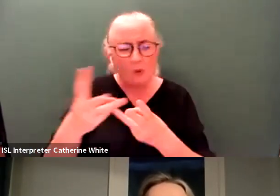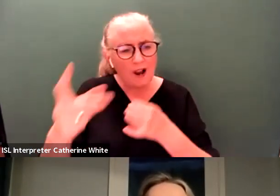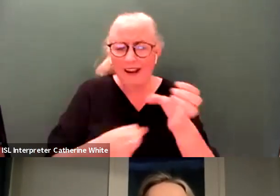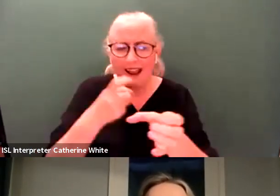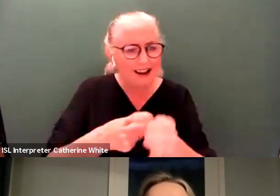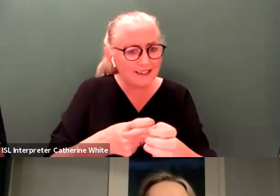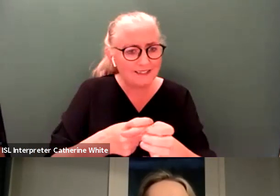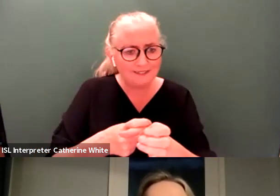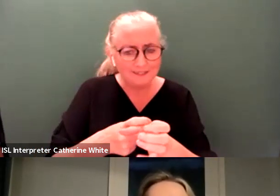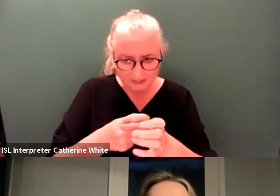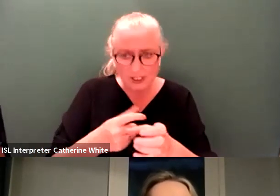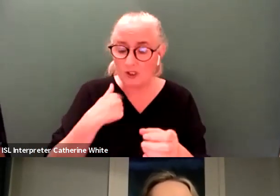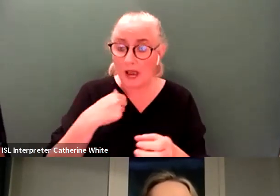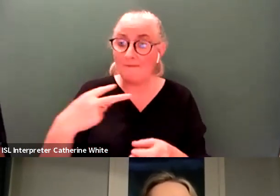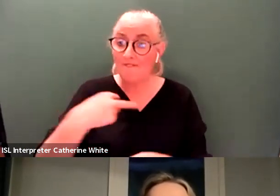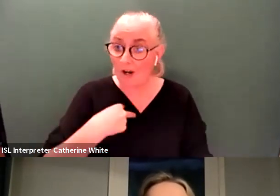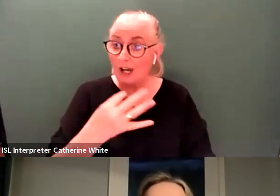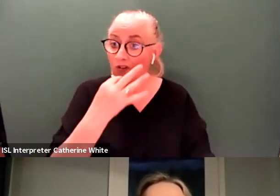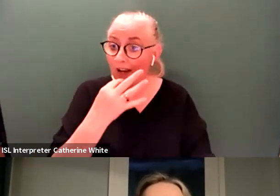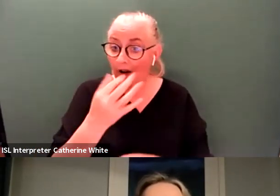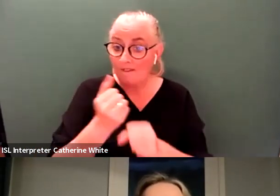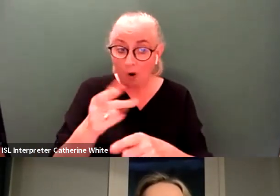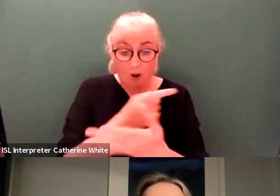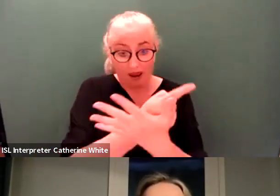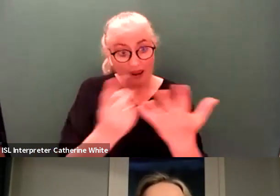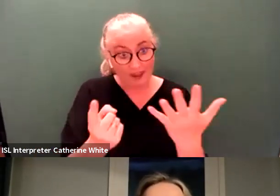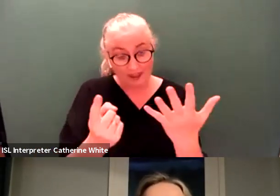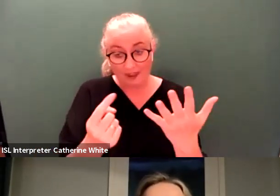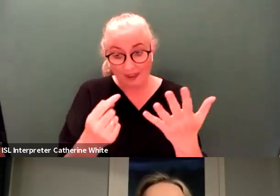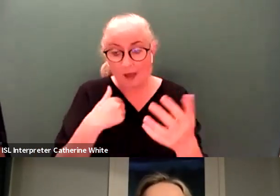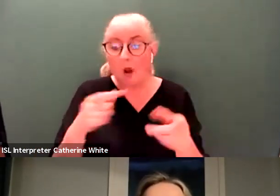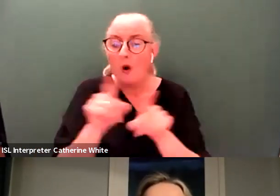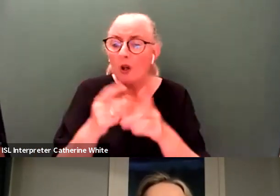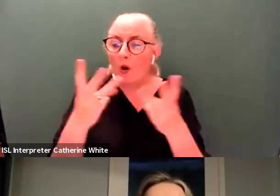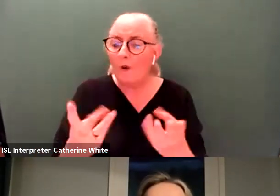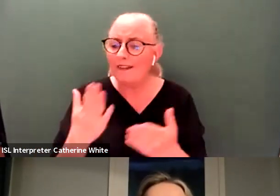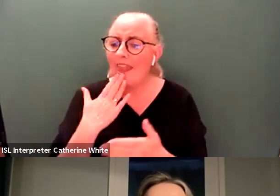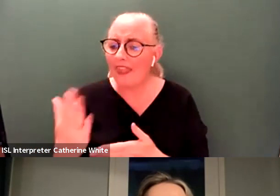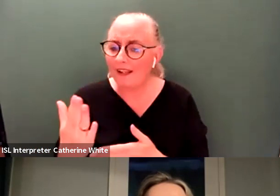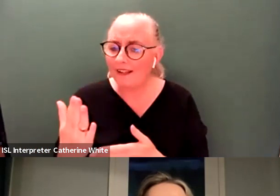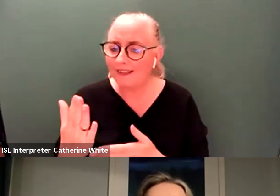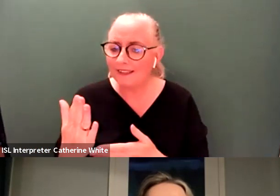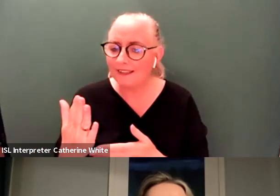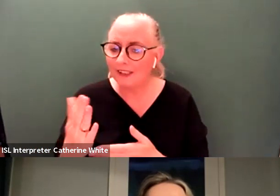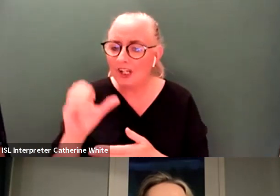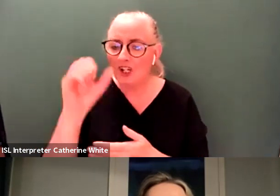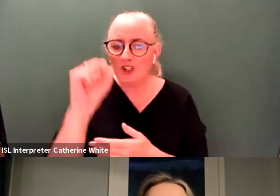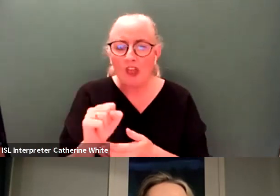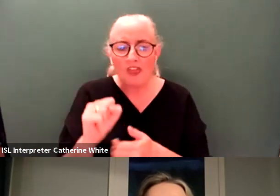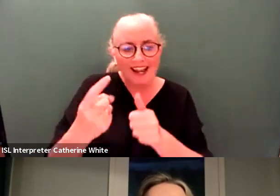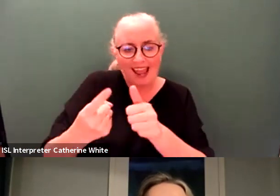scenes. And I'm very grateful to all of you for that. I want to also thank Southern